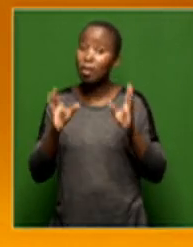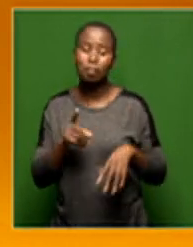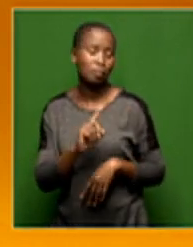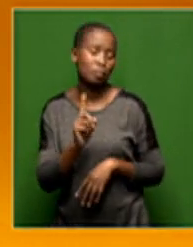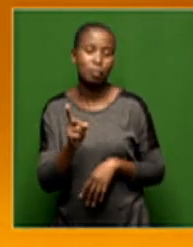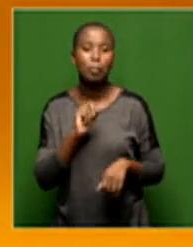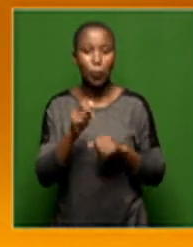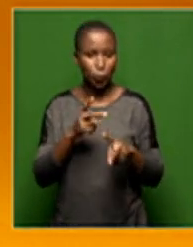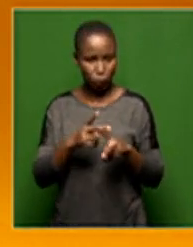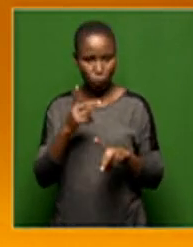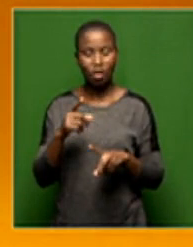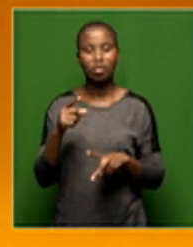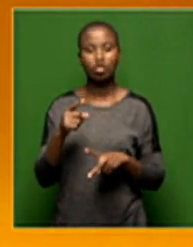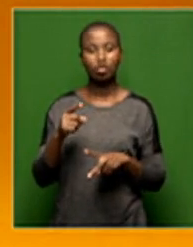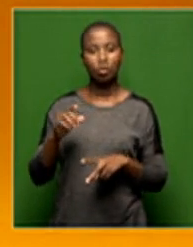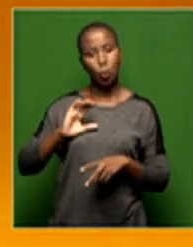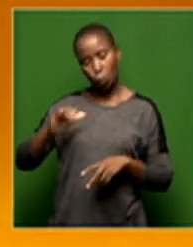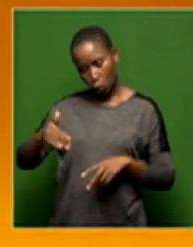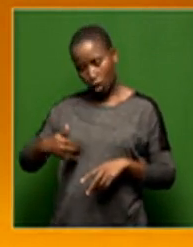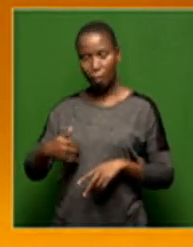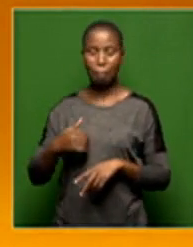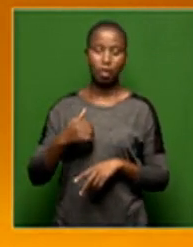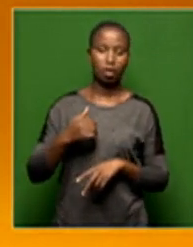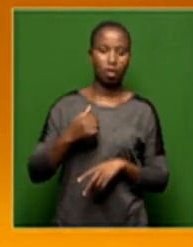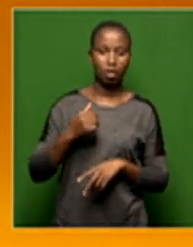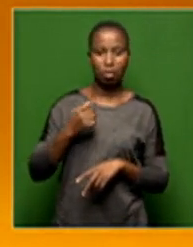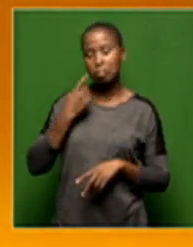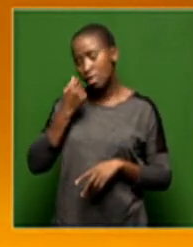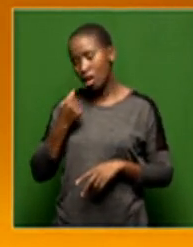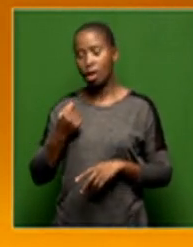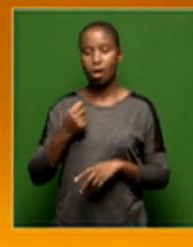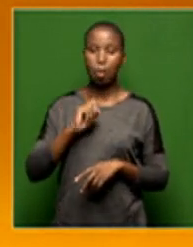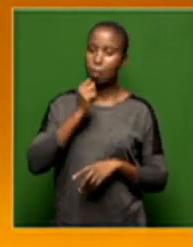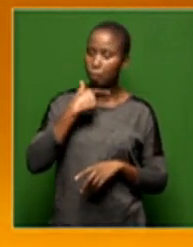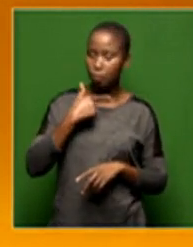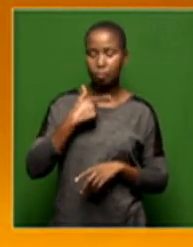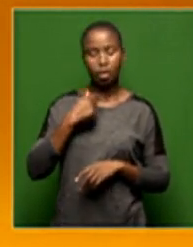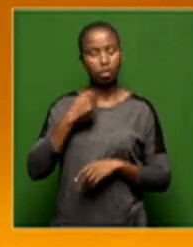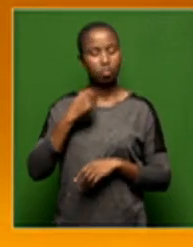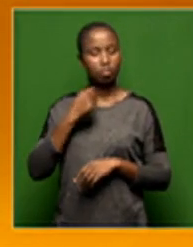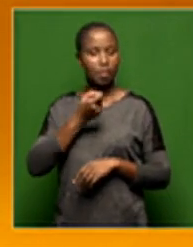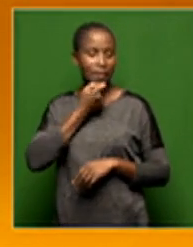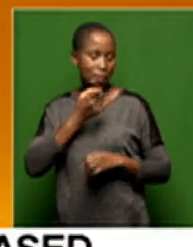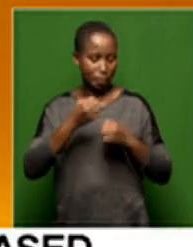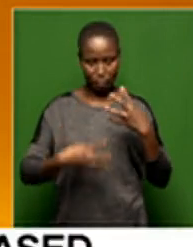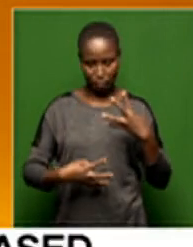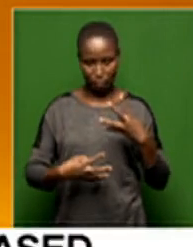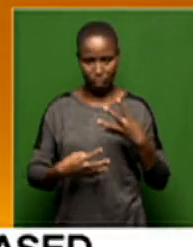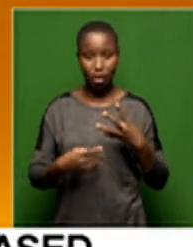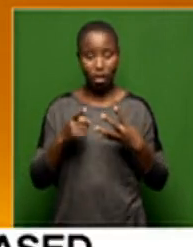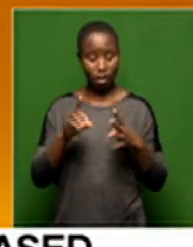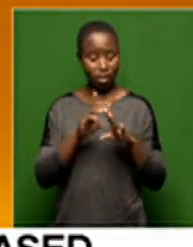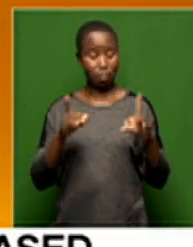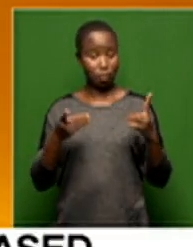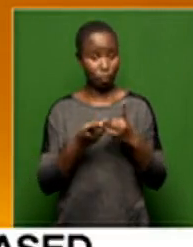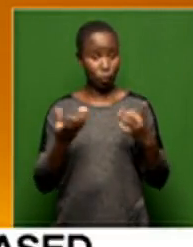also on gender issues and how gender roles are changing in this modern world. The Department of Sport, Arts and